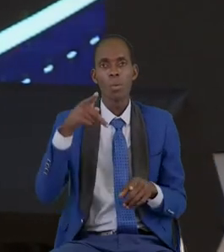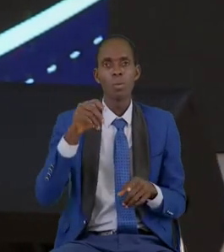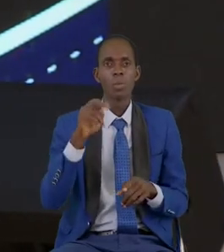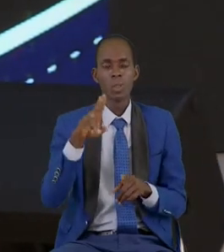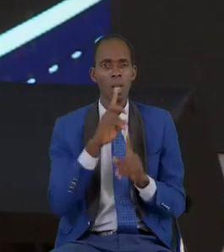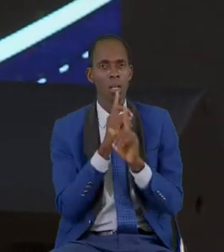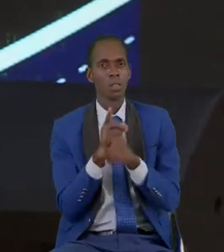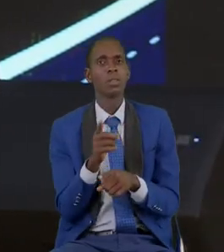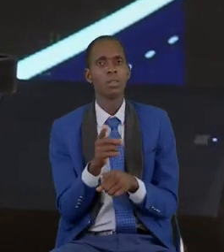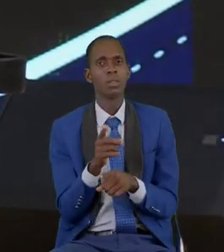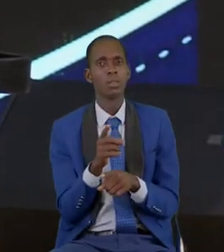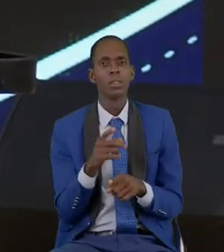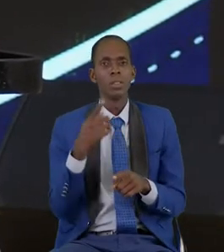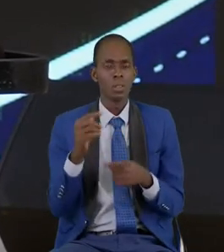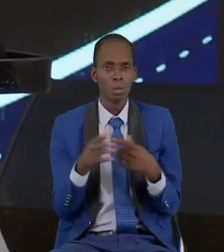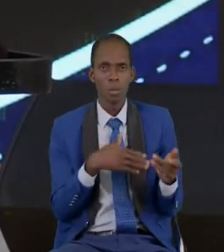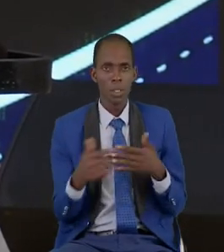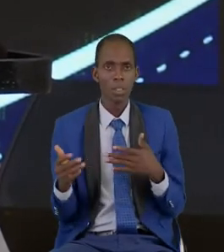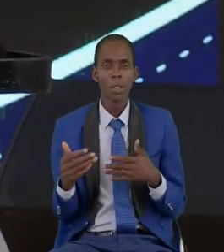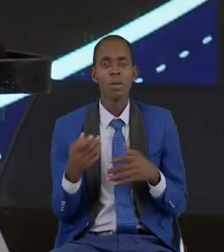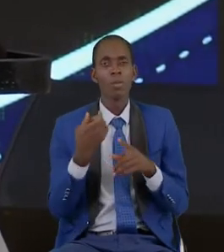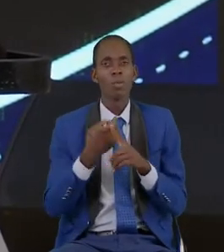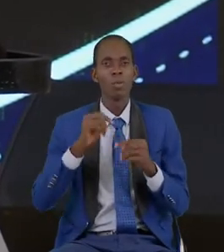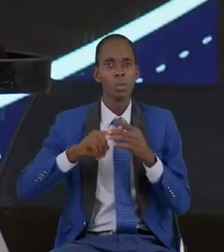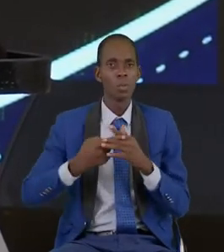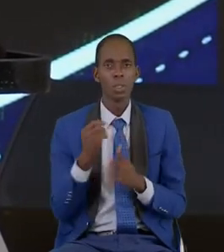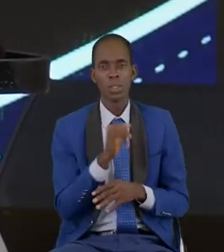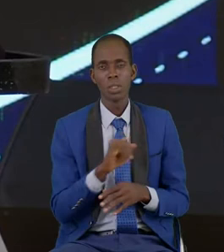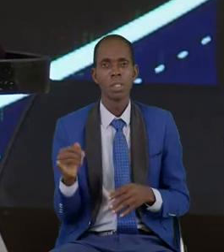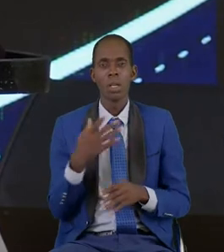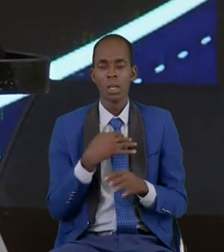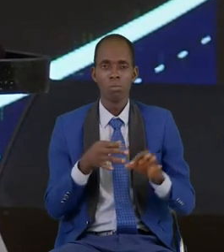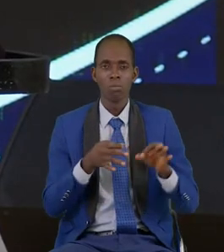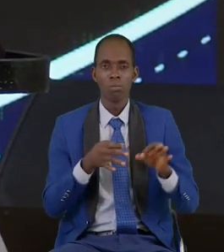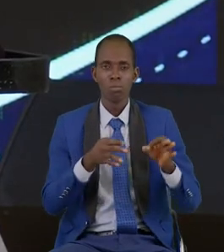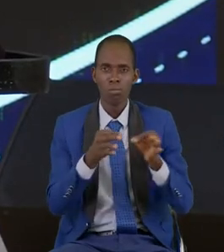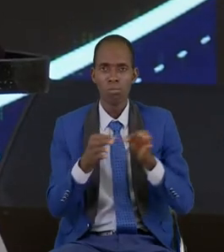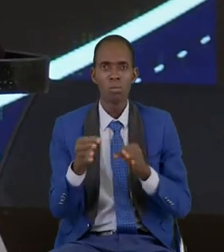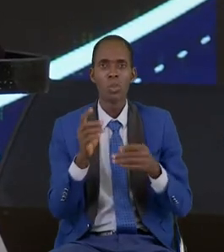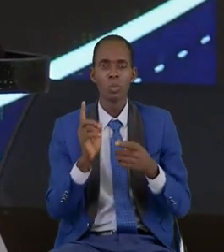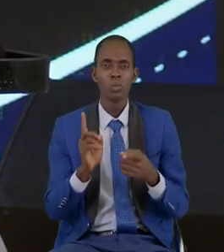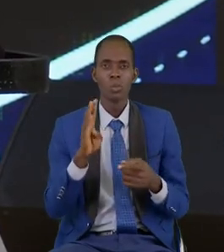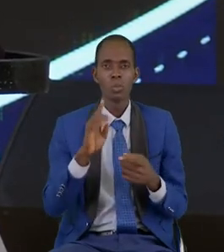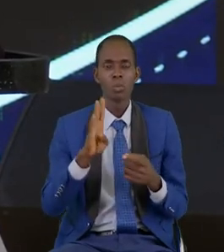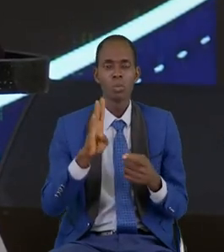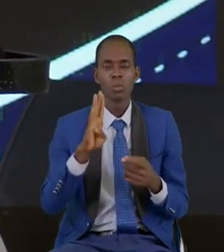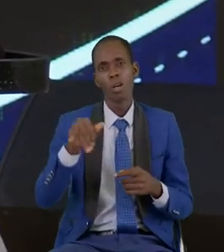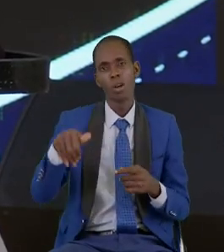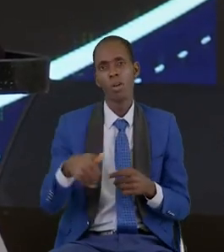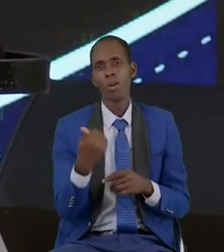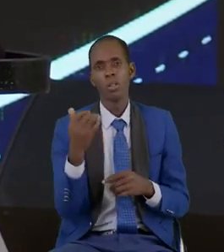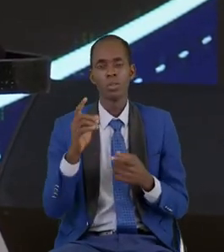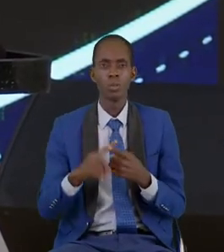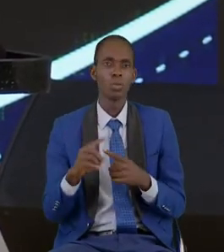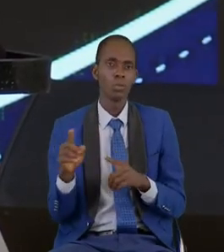matter from the beginning and expounded it by order unto them. Look